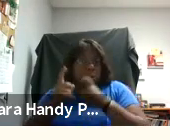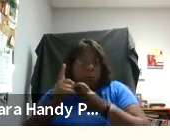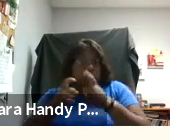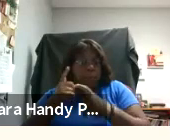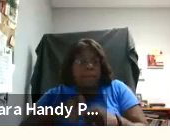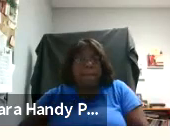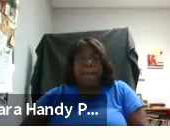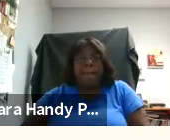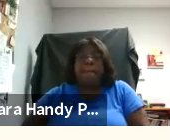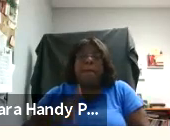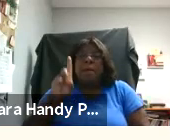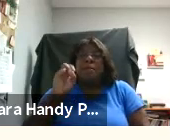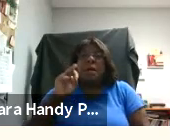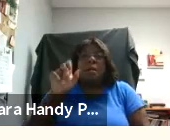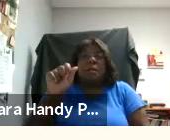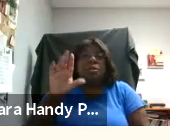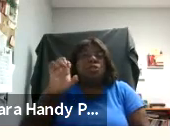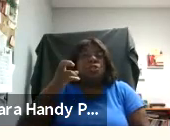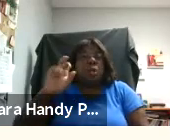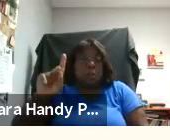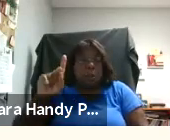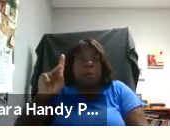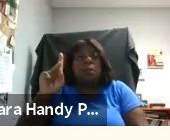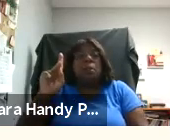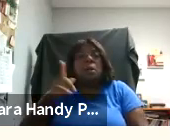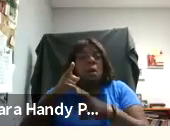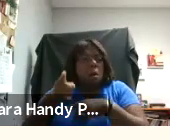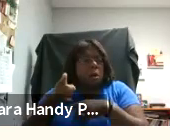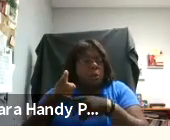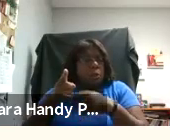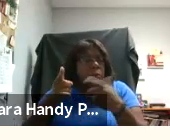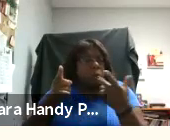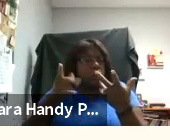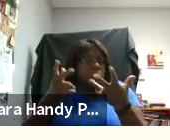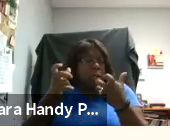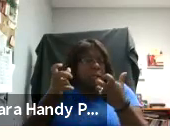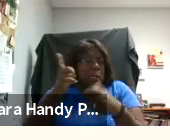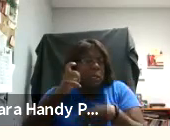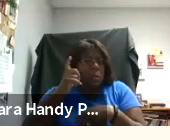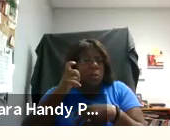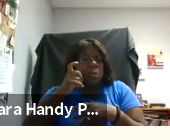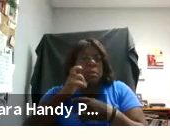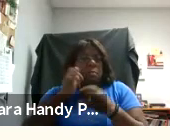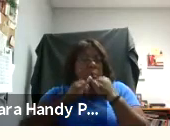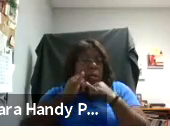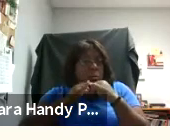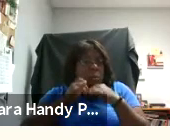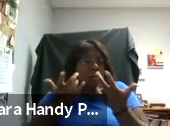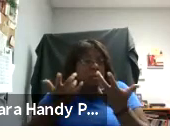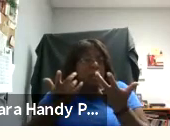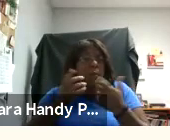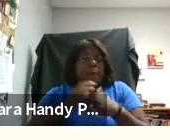Donna, this is Chuck. Are you up for hearing a couple arithmetic errors?